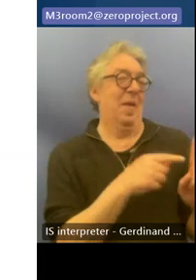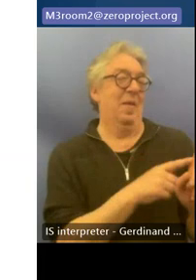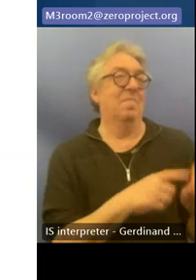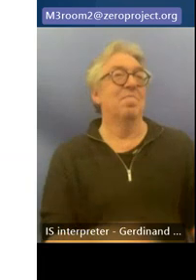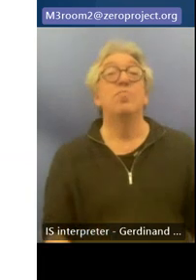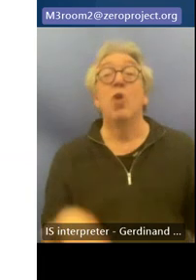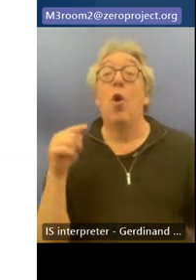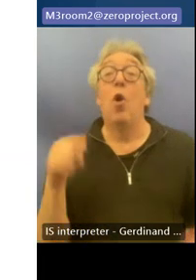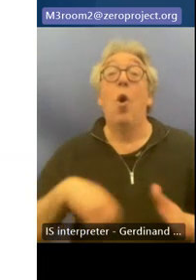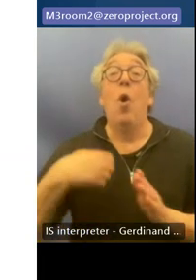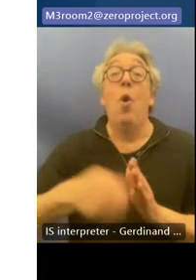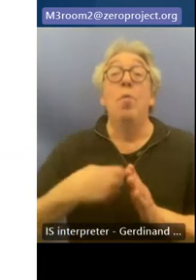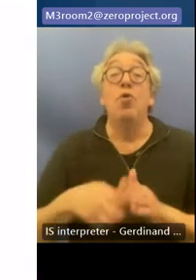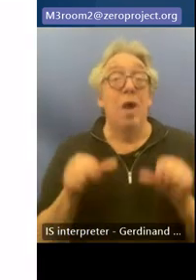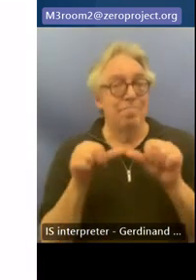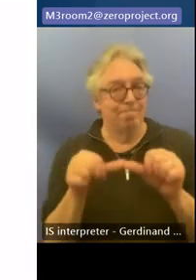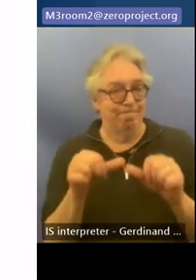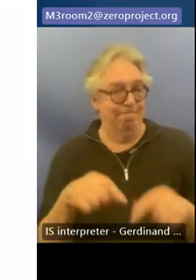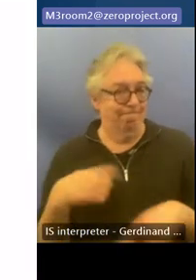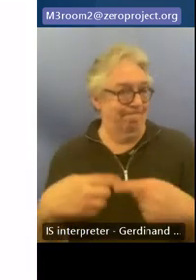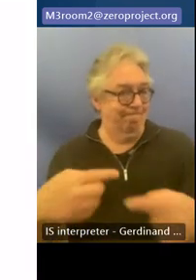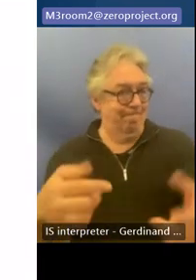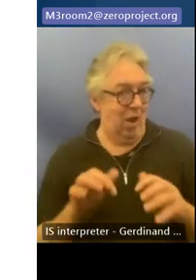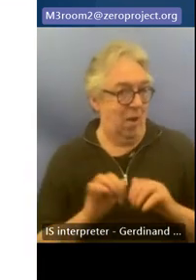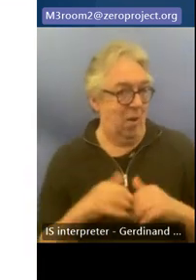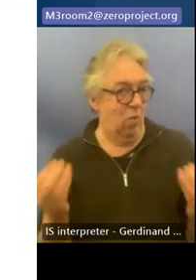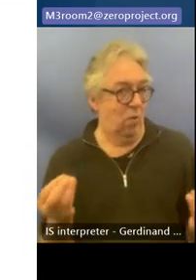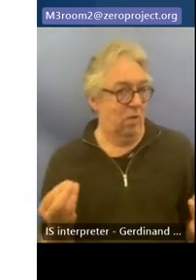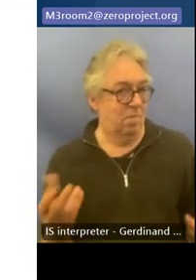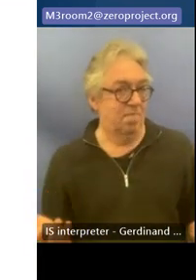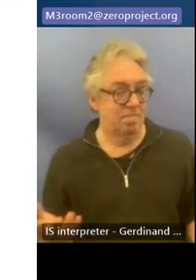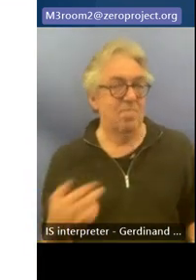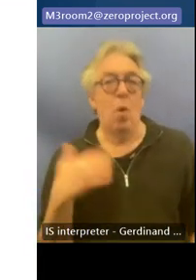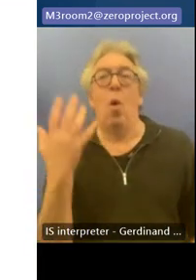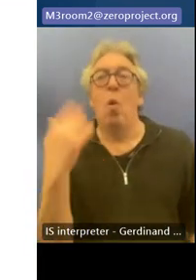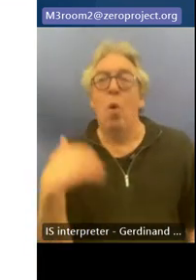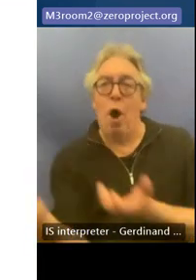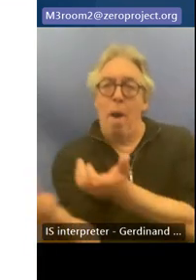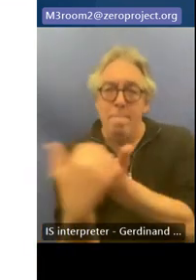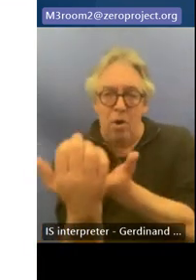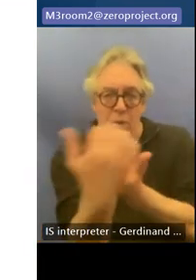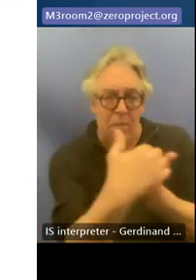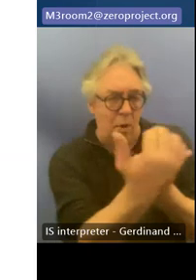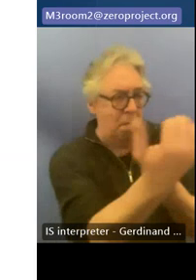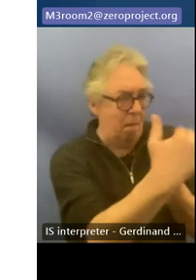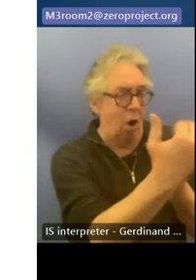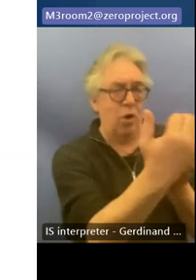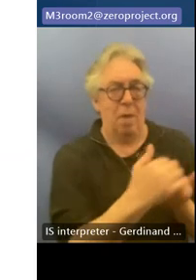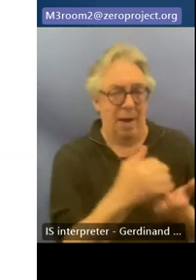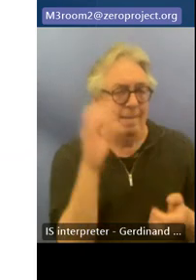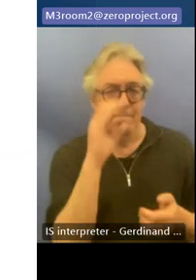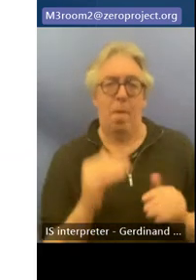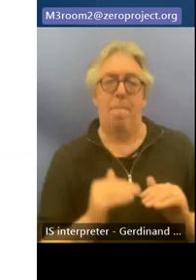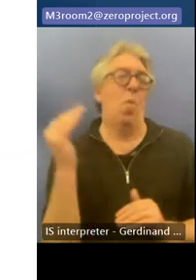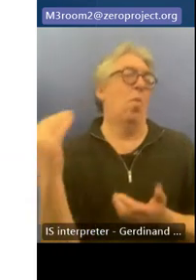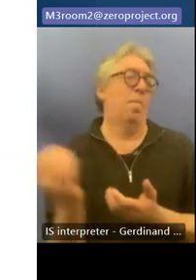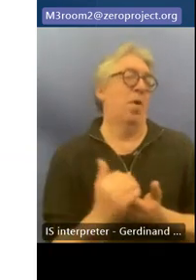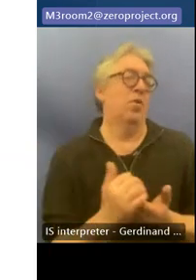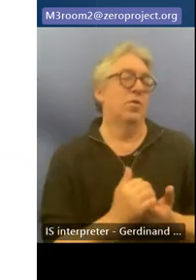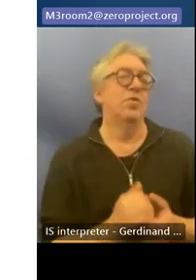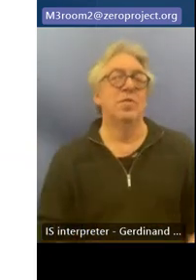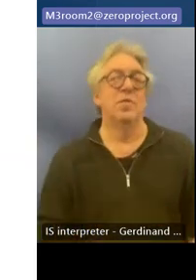this project, we're really looking on how we can be able to utilize partnership from different people. Because at the end of the day, the good